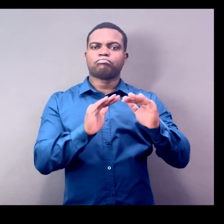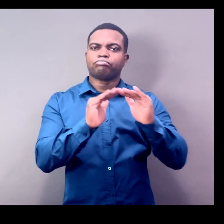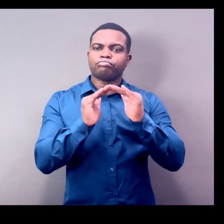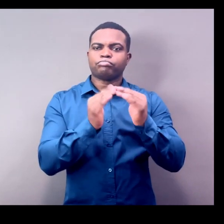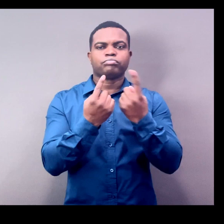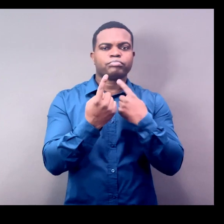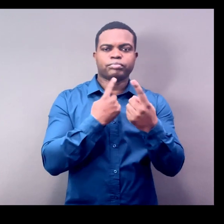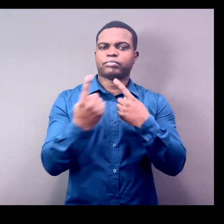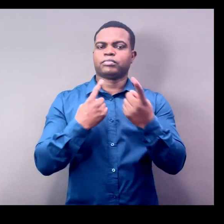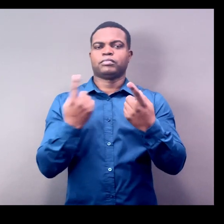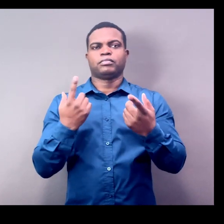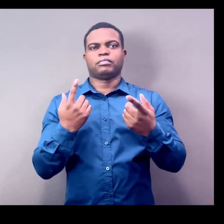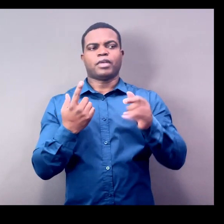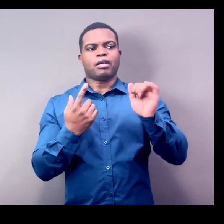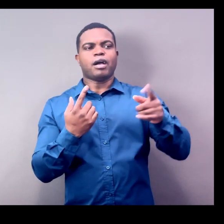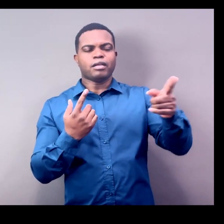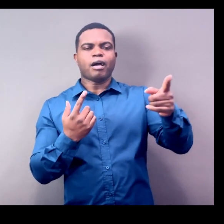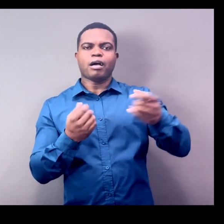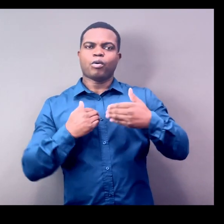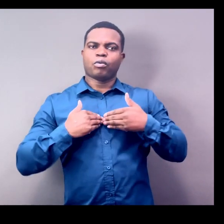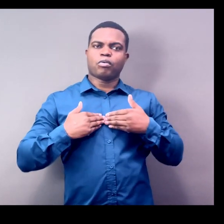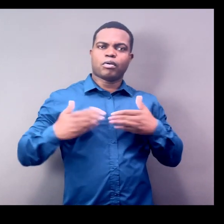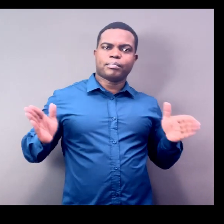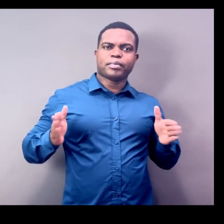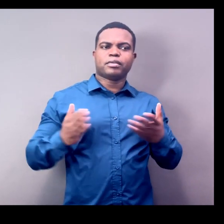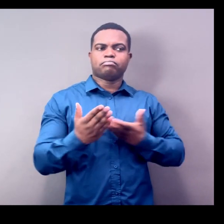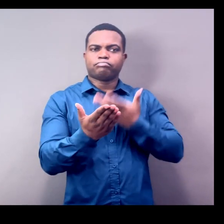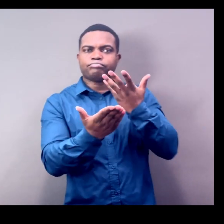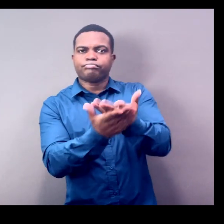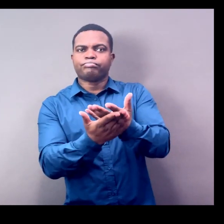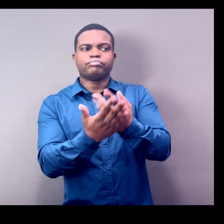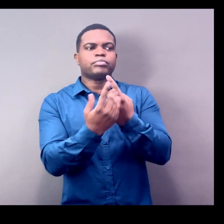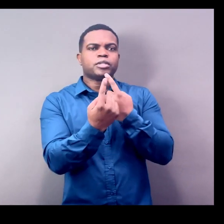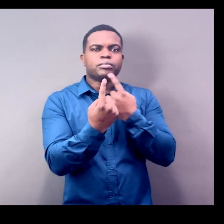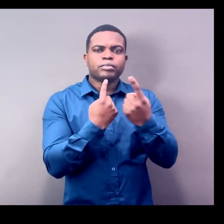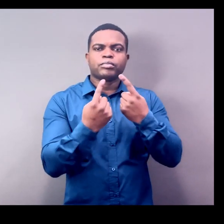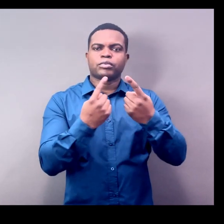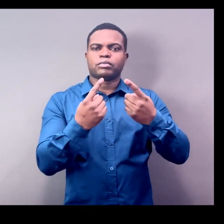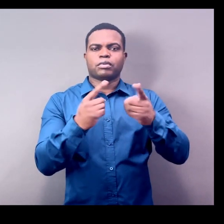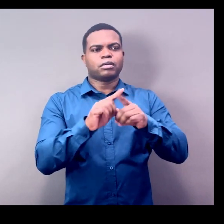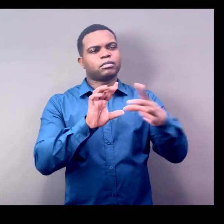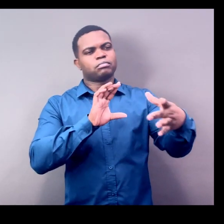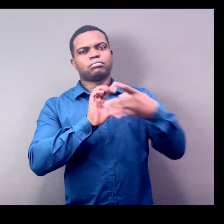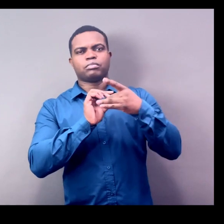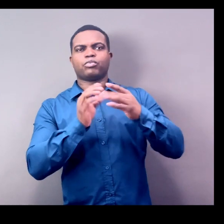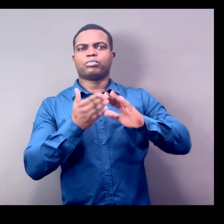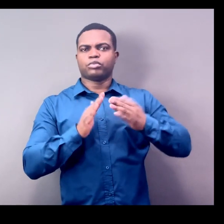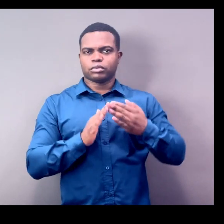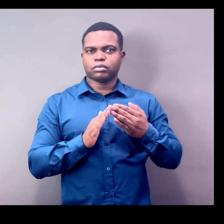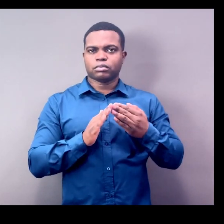rely on whatever that you are bringing to their community. They will be able to